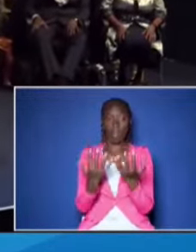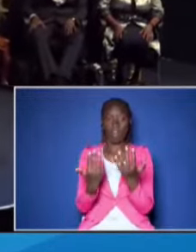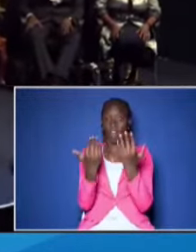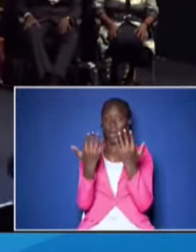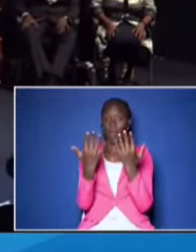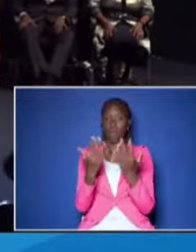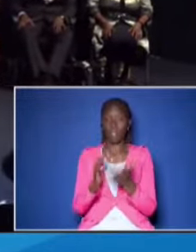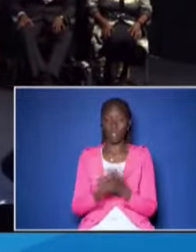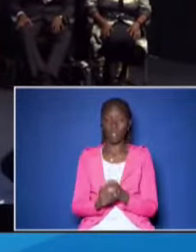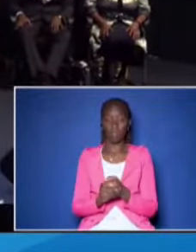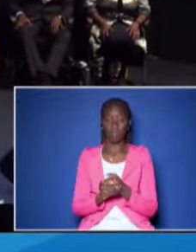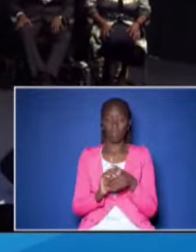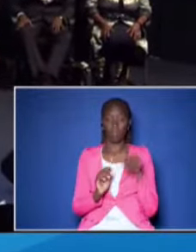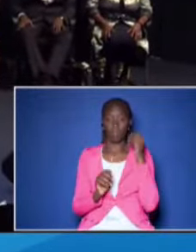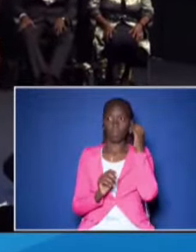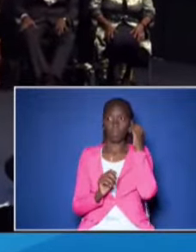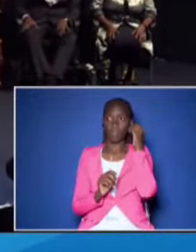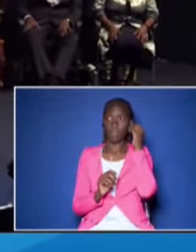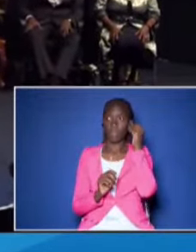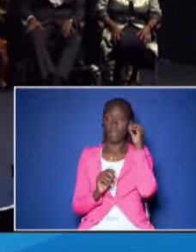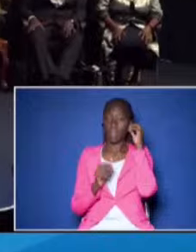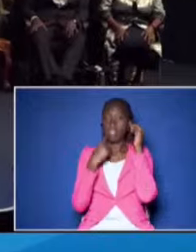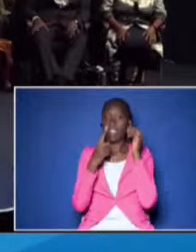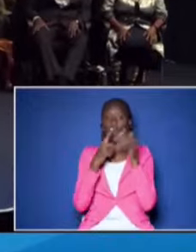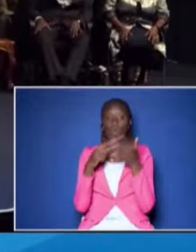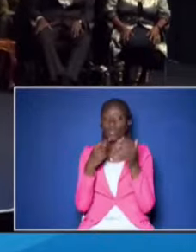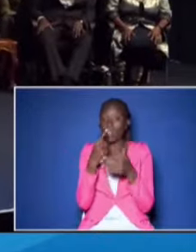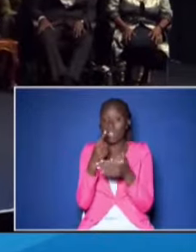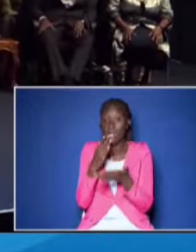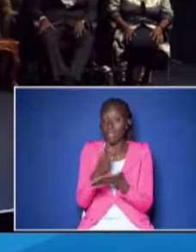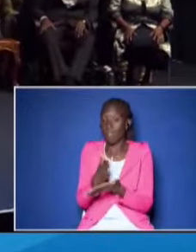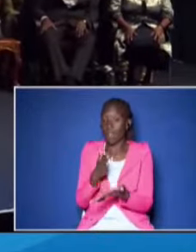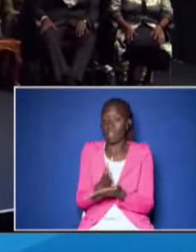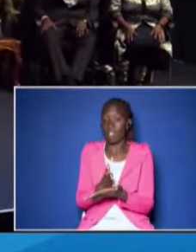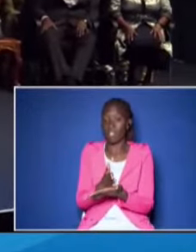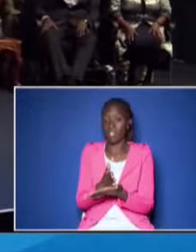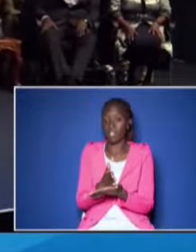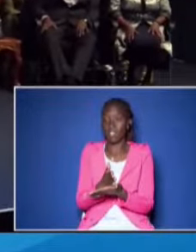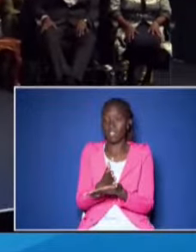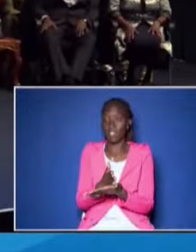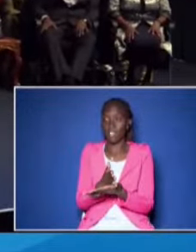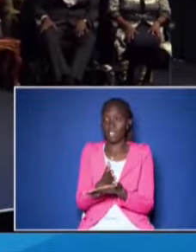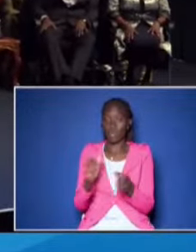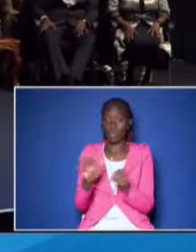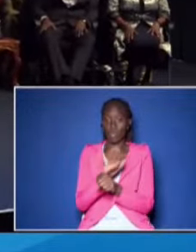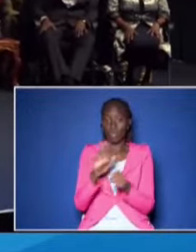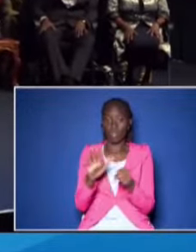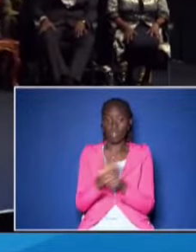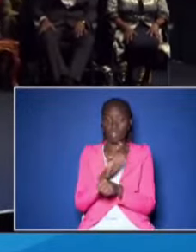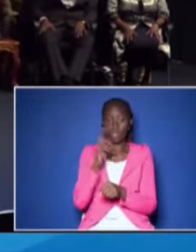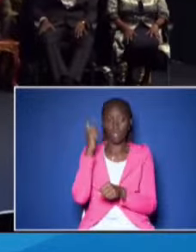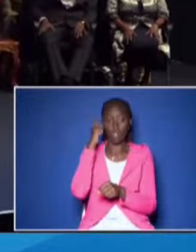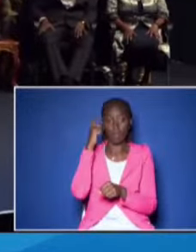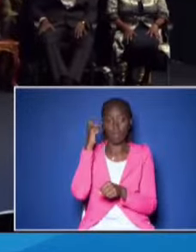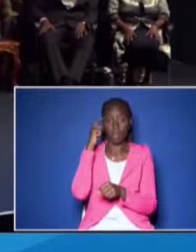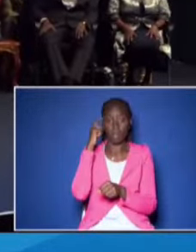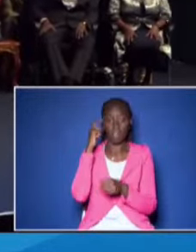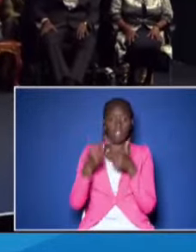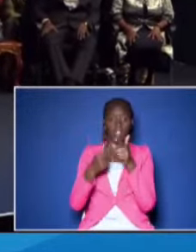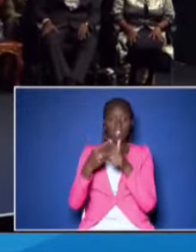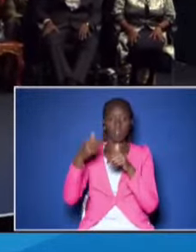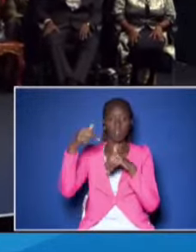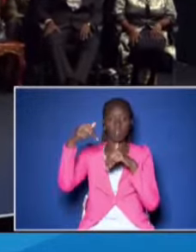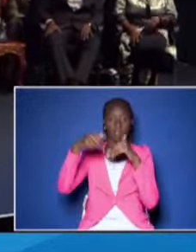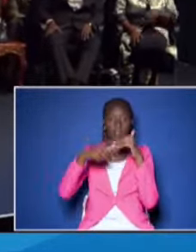said what he said is fact you f your mind it goes into your